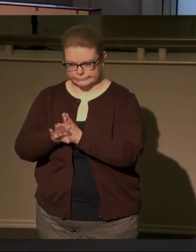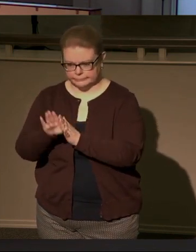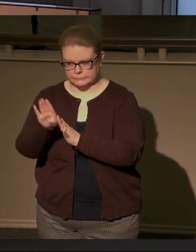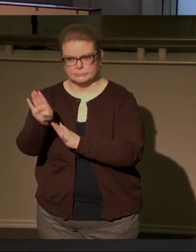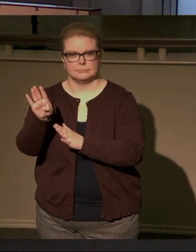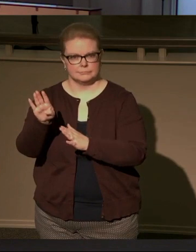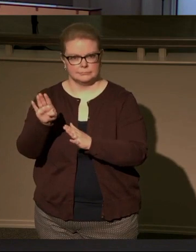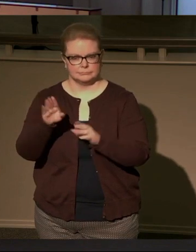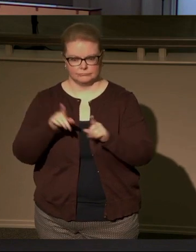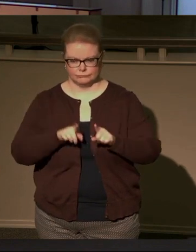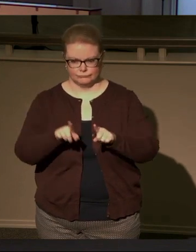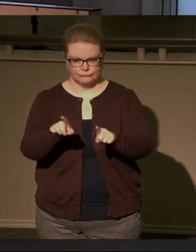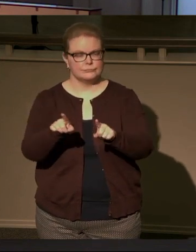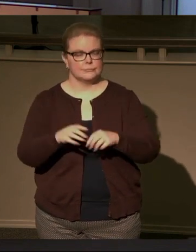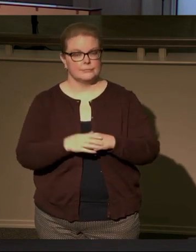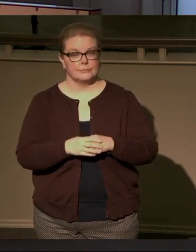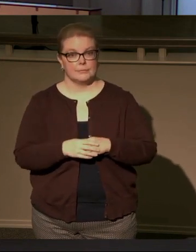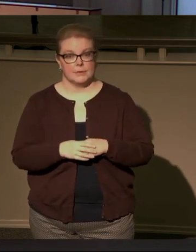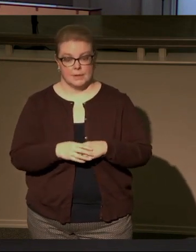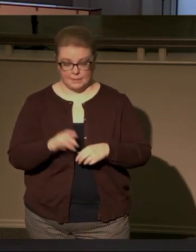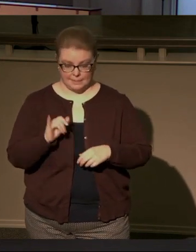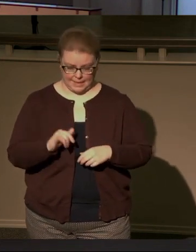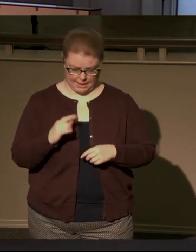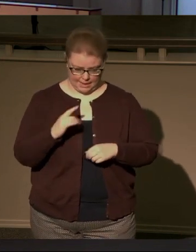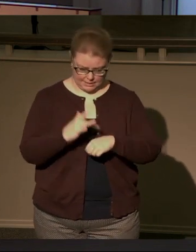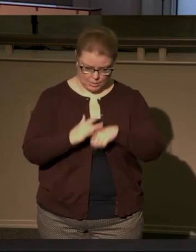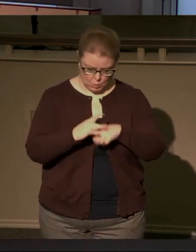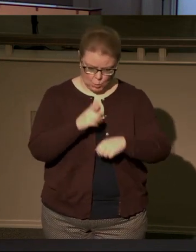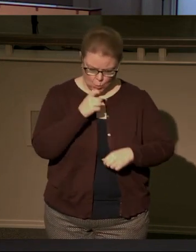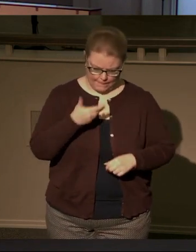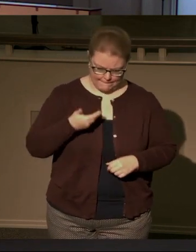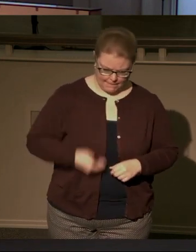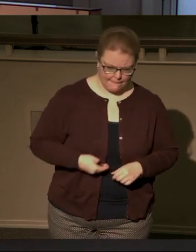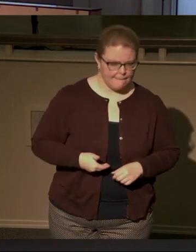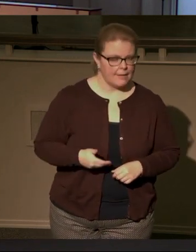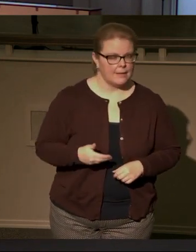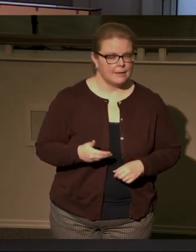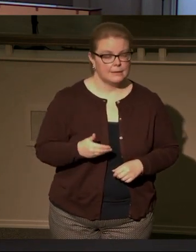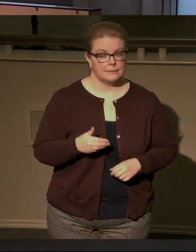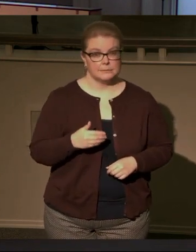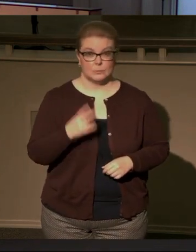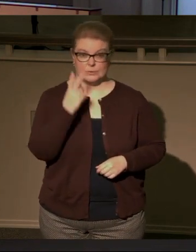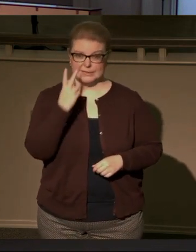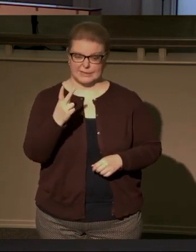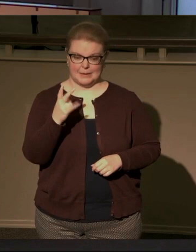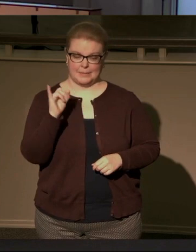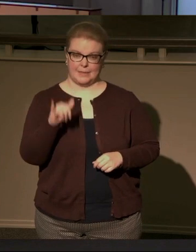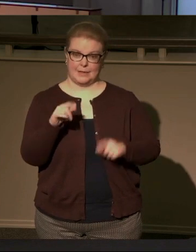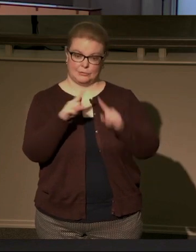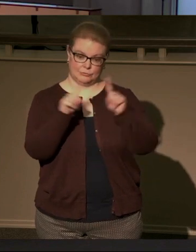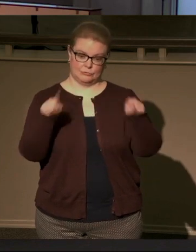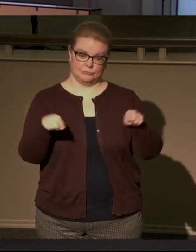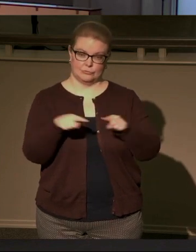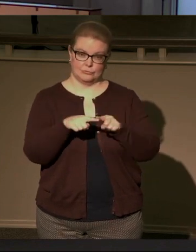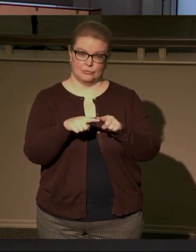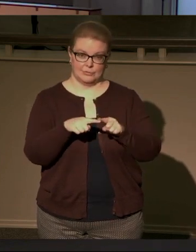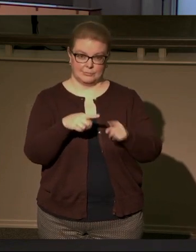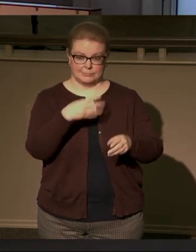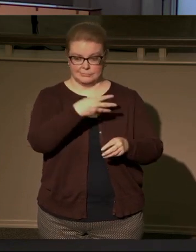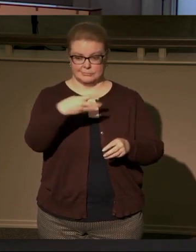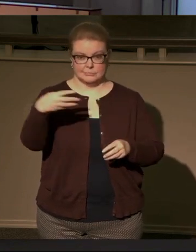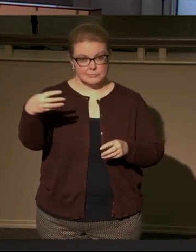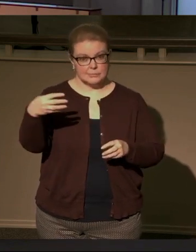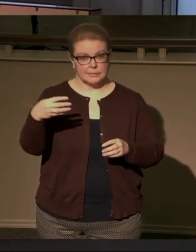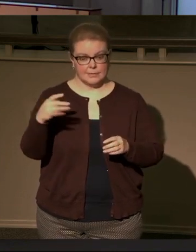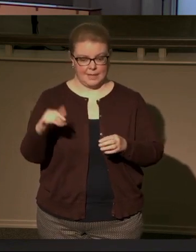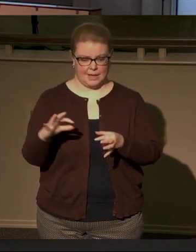The who am I question, folks? Listen, beyond this chart and these correlations,